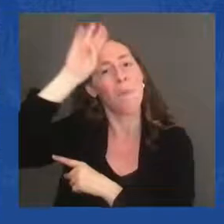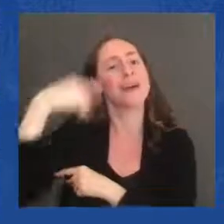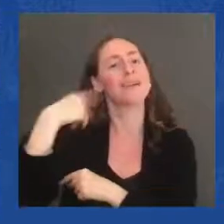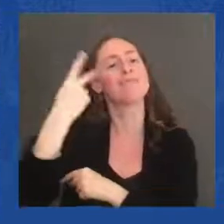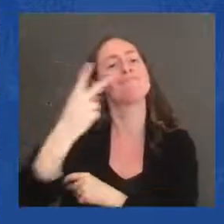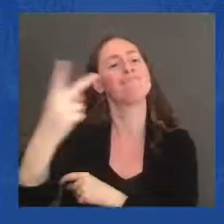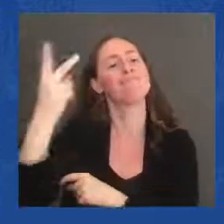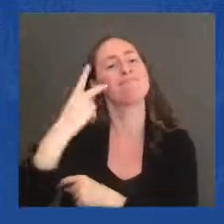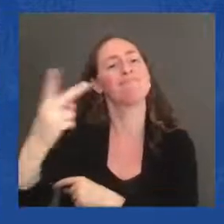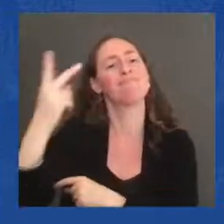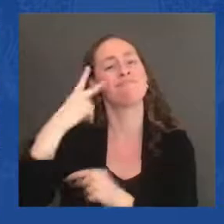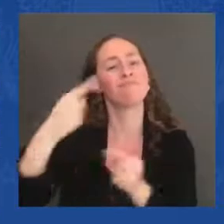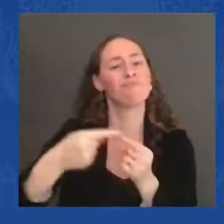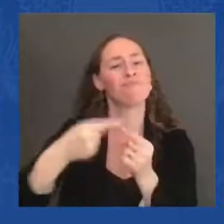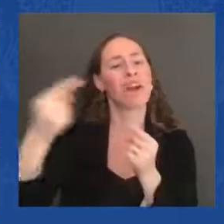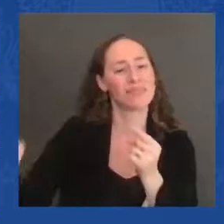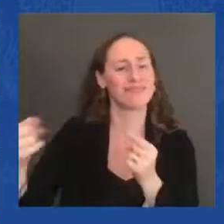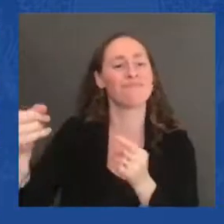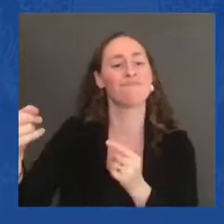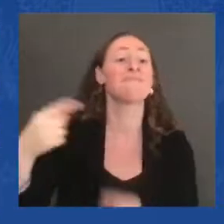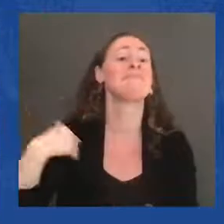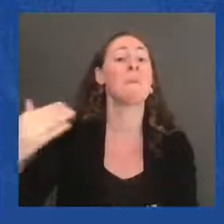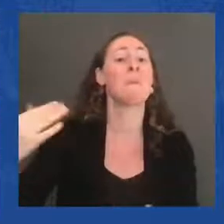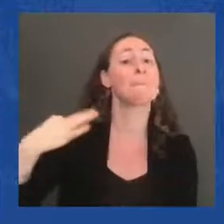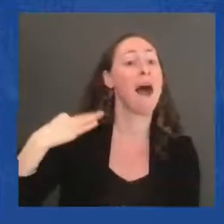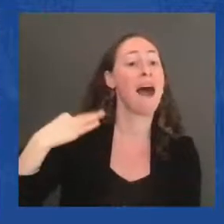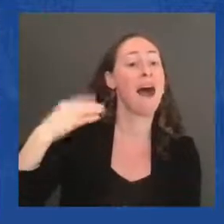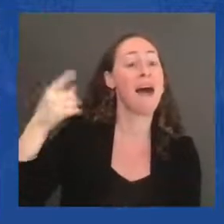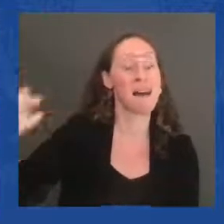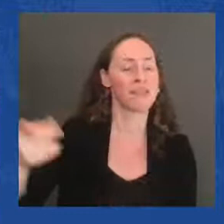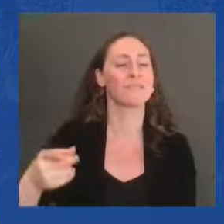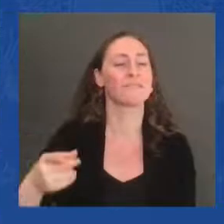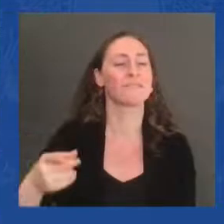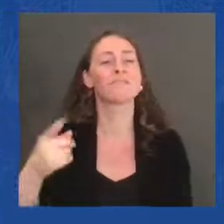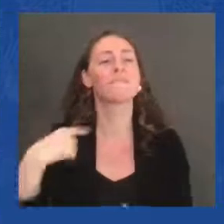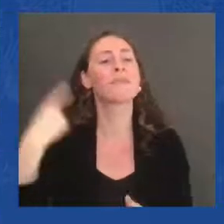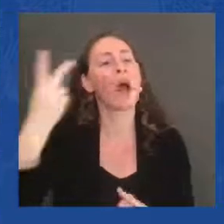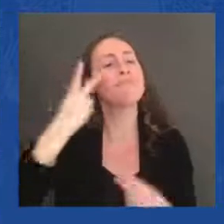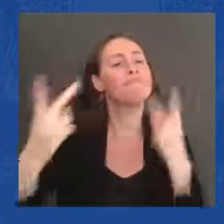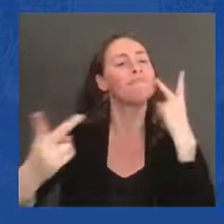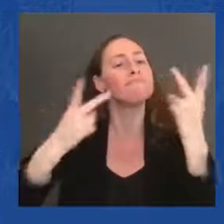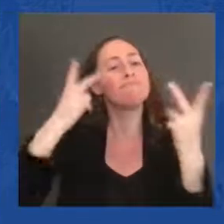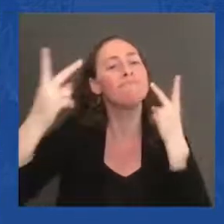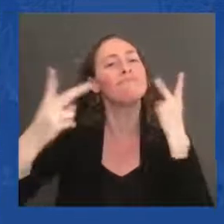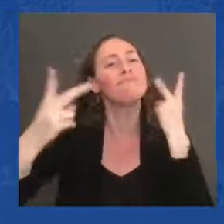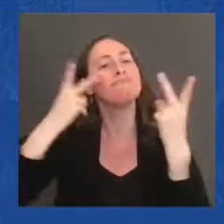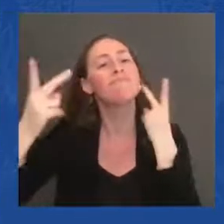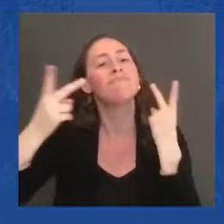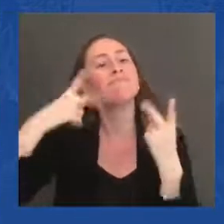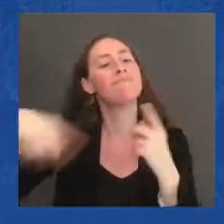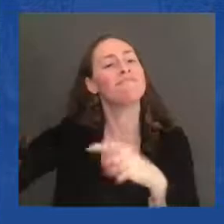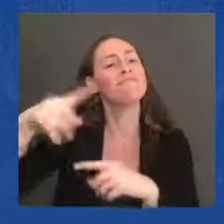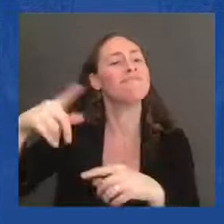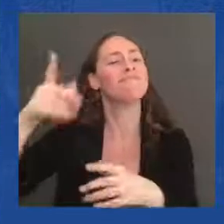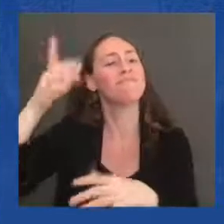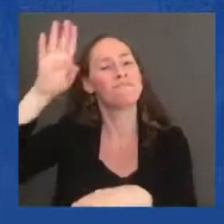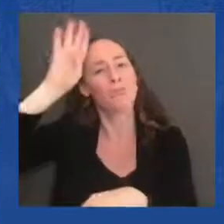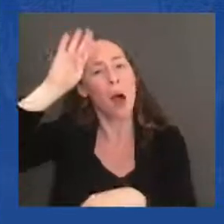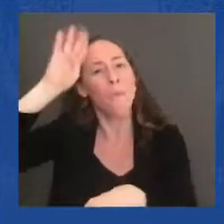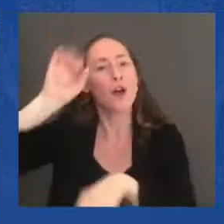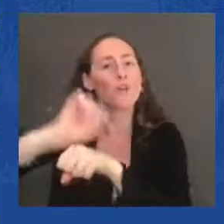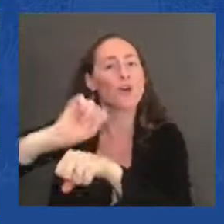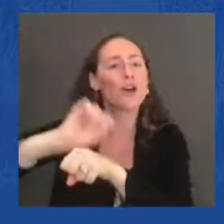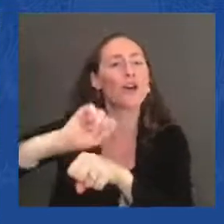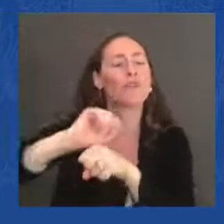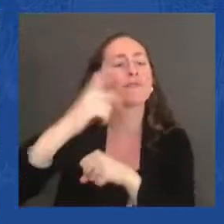cops, firefighters, or priests. I wasn't qualified for any of them, so I'm here. But all kidding aside, you